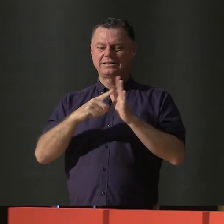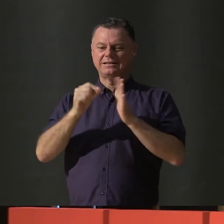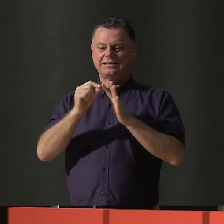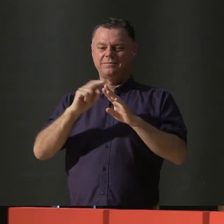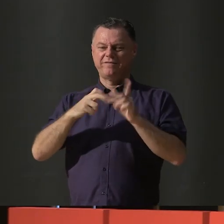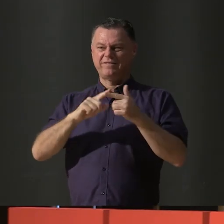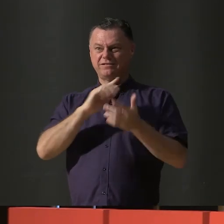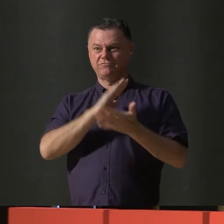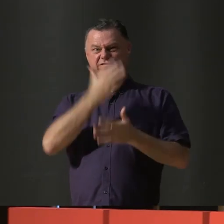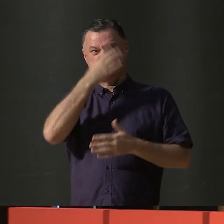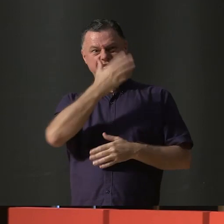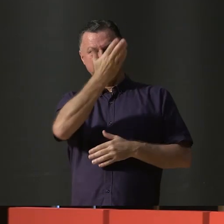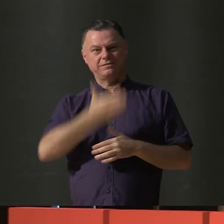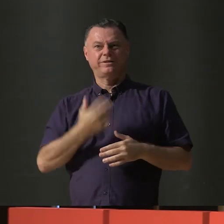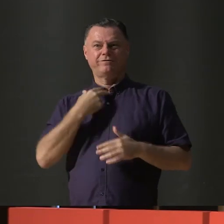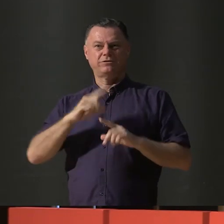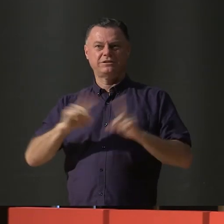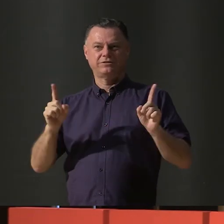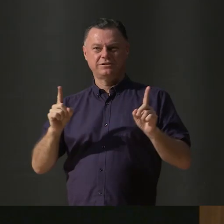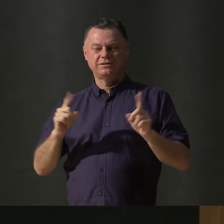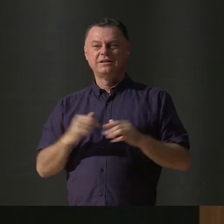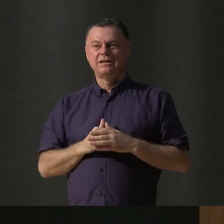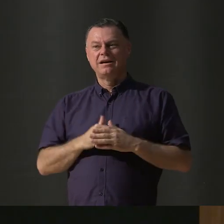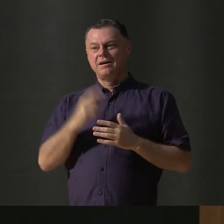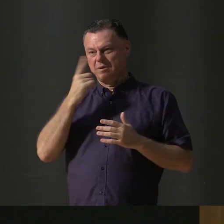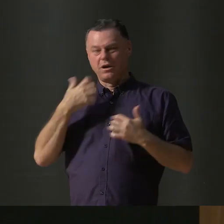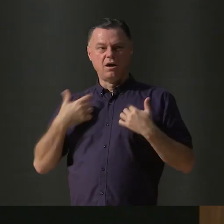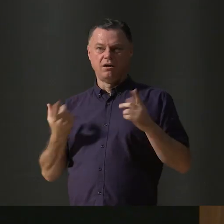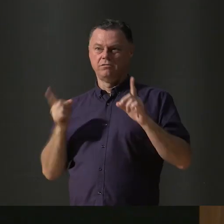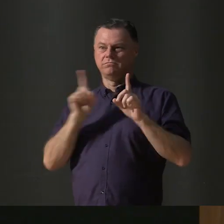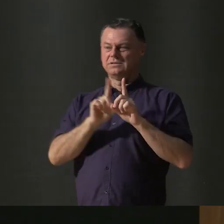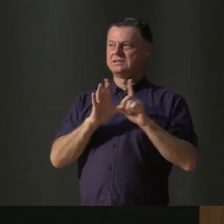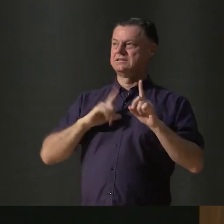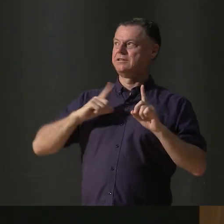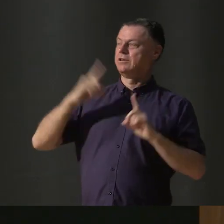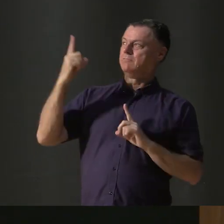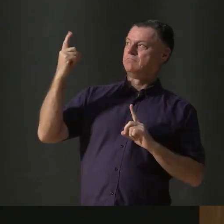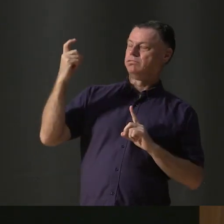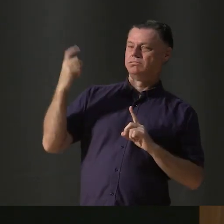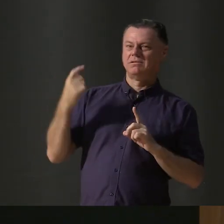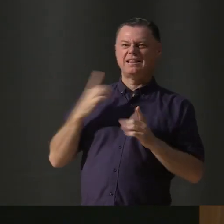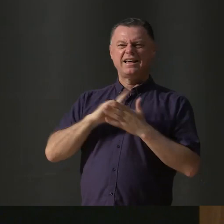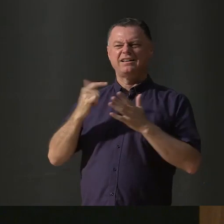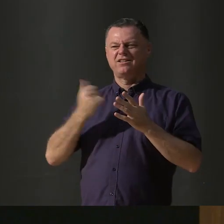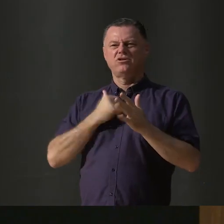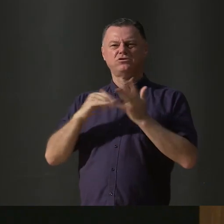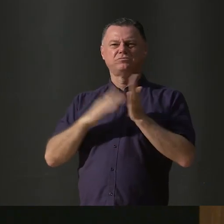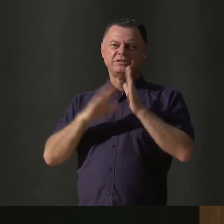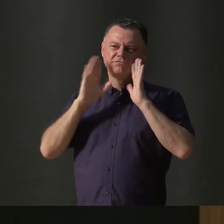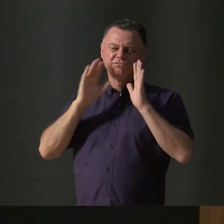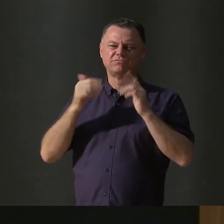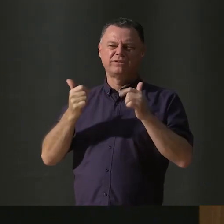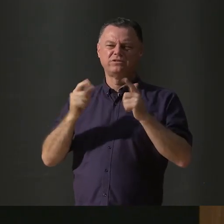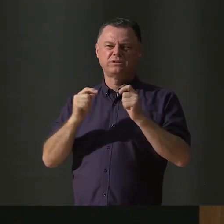a selfie with him to share on social media. In many ways, Experiences like this help audiences to